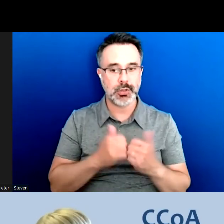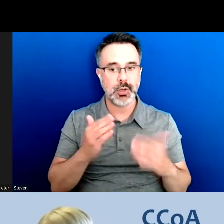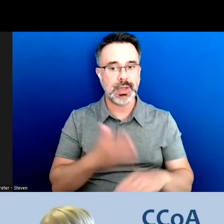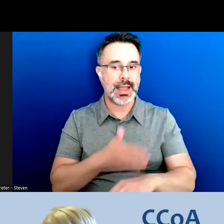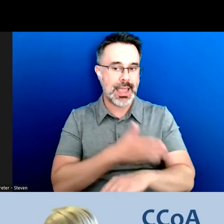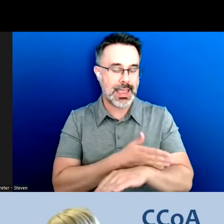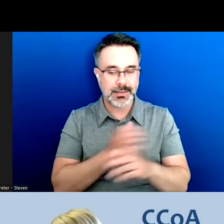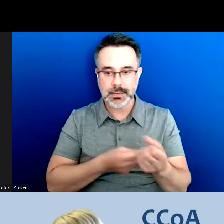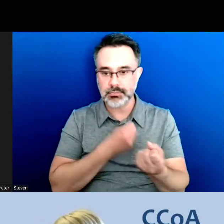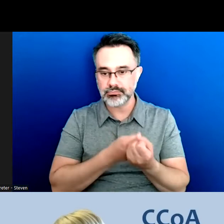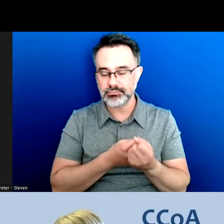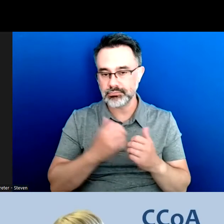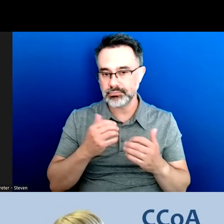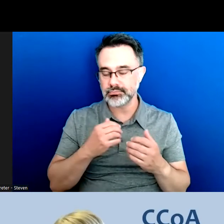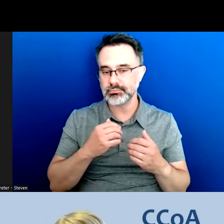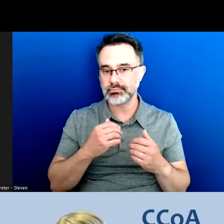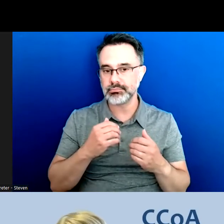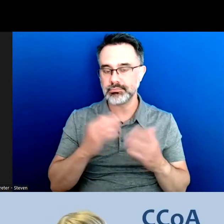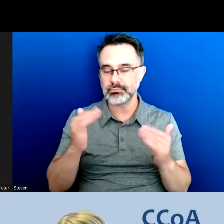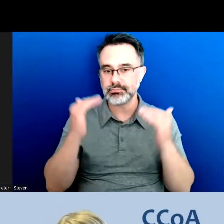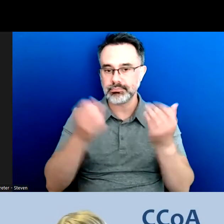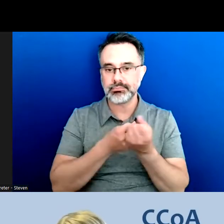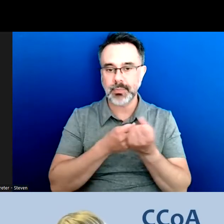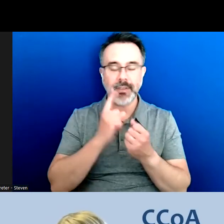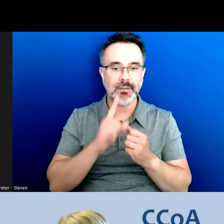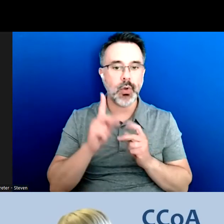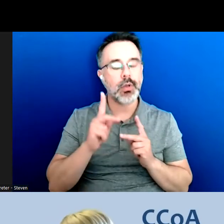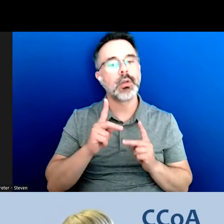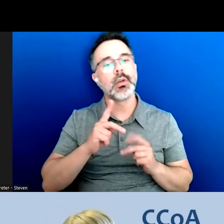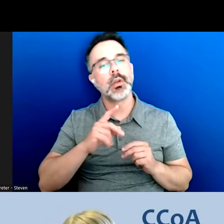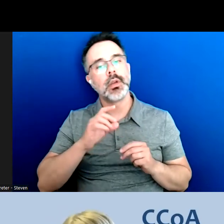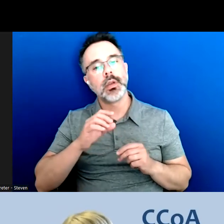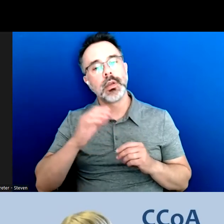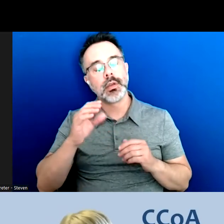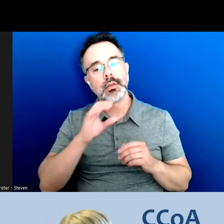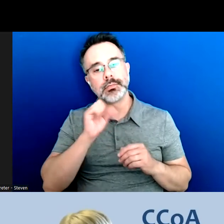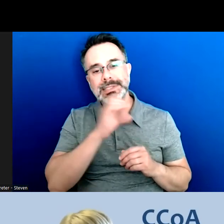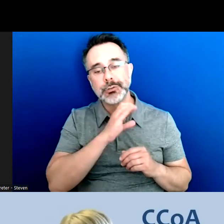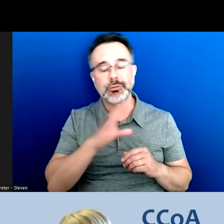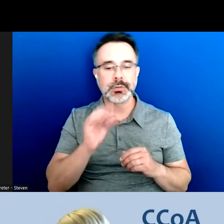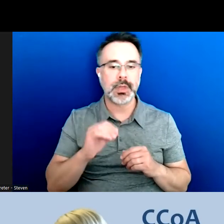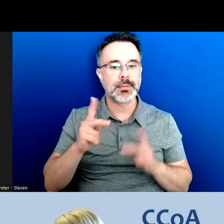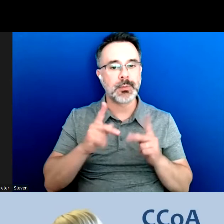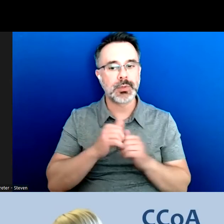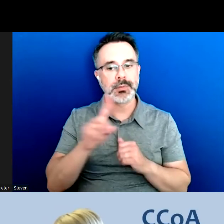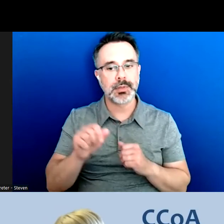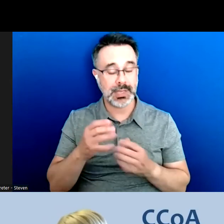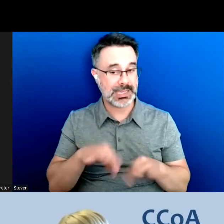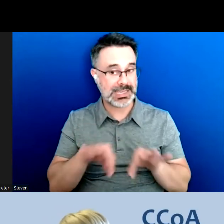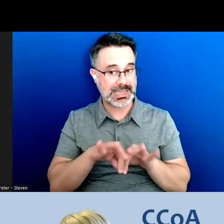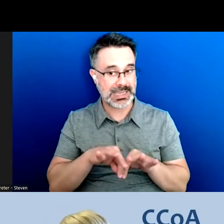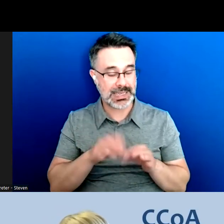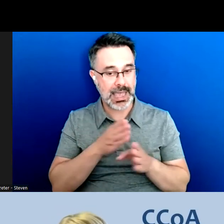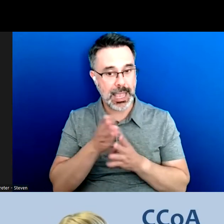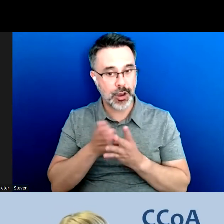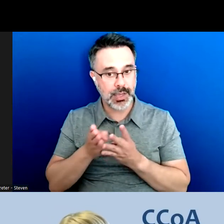supports for older adults and persons with disabilities. And we have some key areas in our favor. A, attention